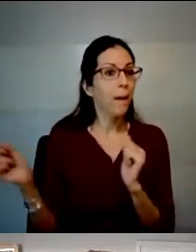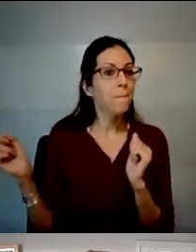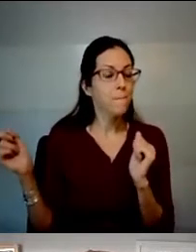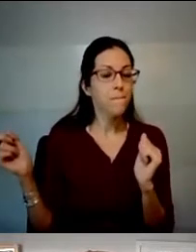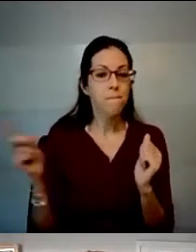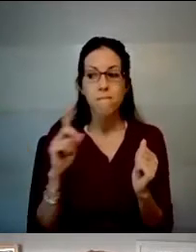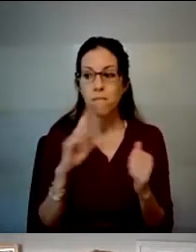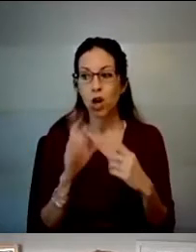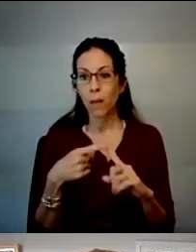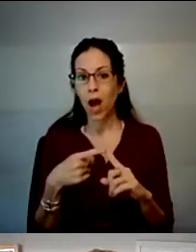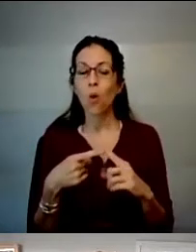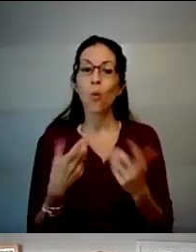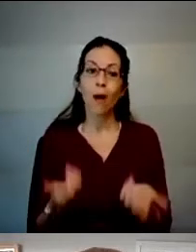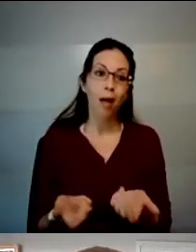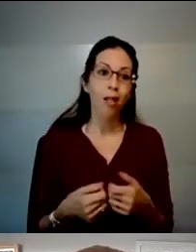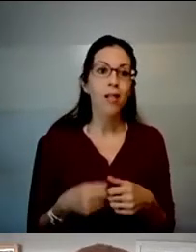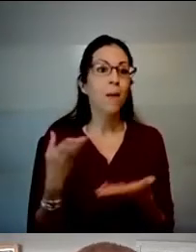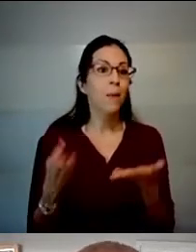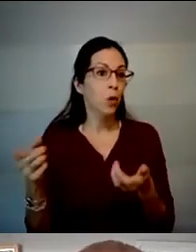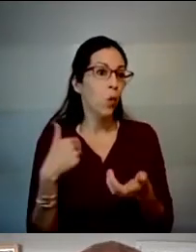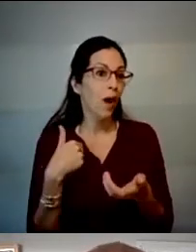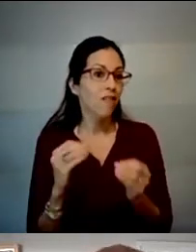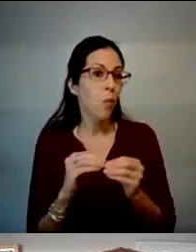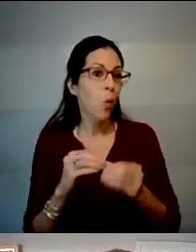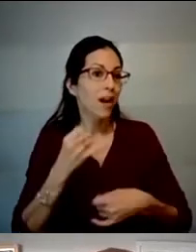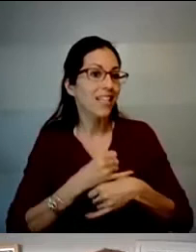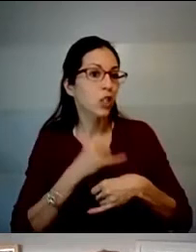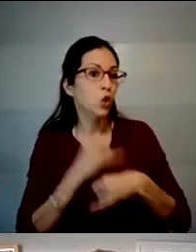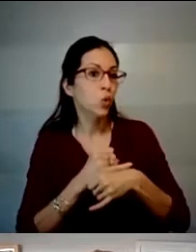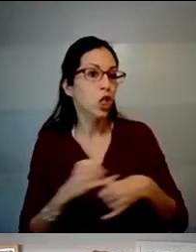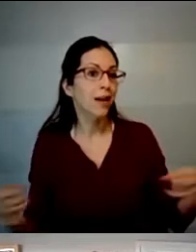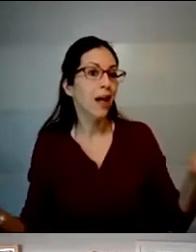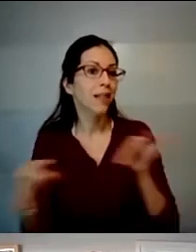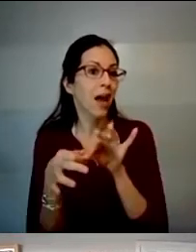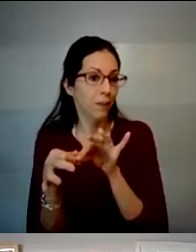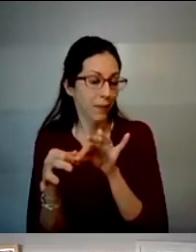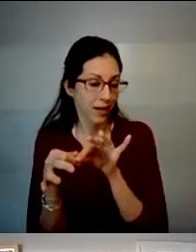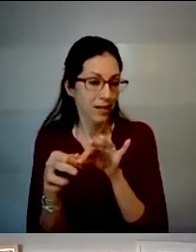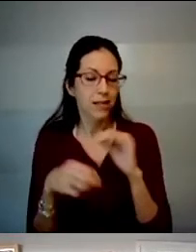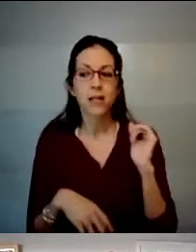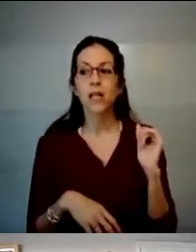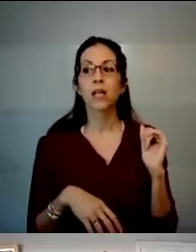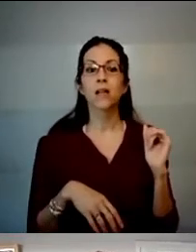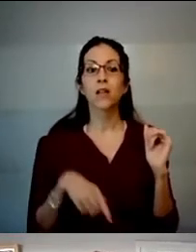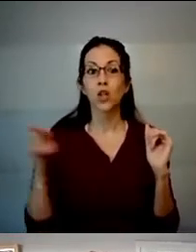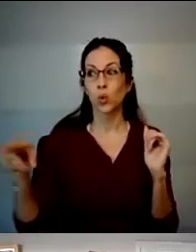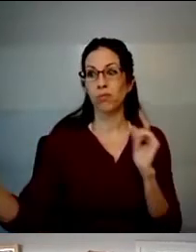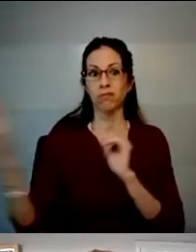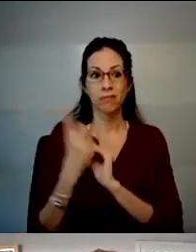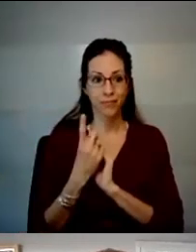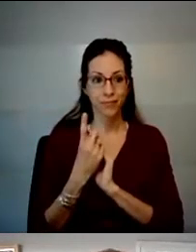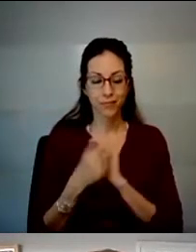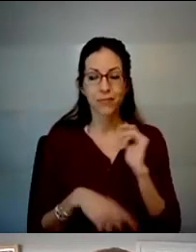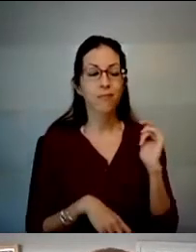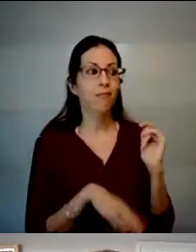about having more of an institutional alignment. You know, they came to us and they said, you know, we